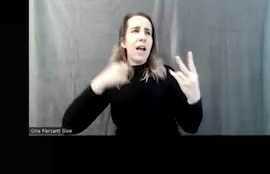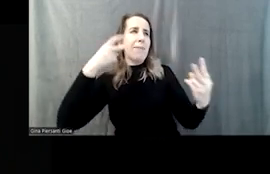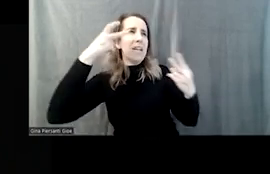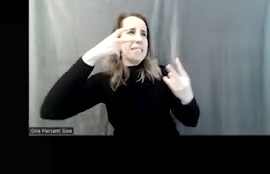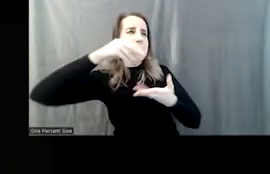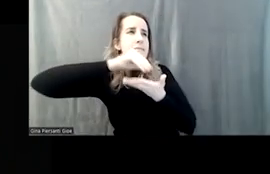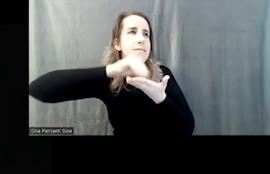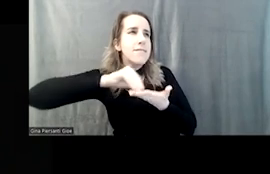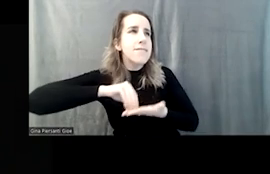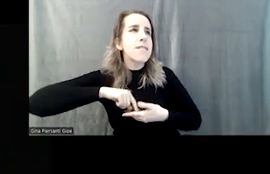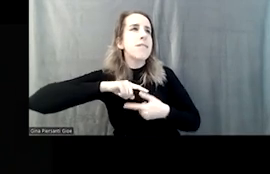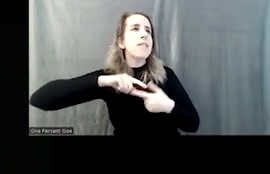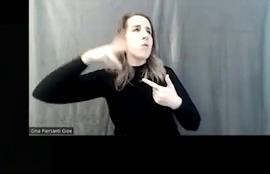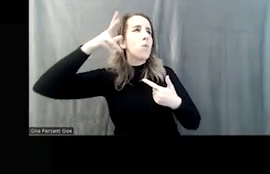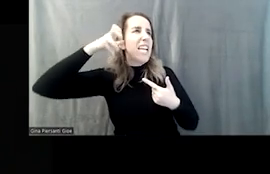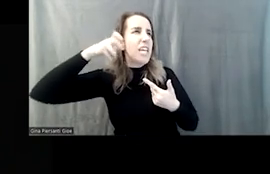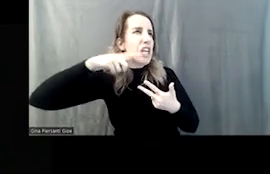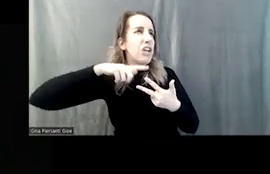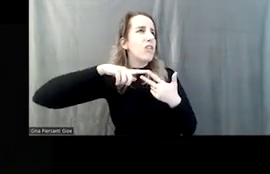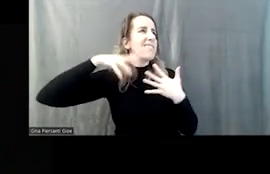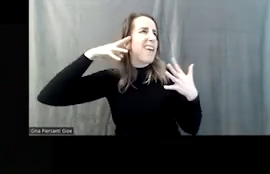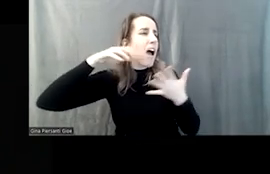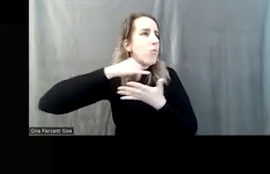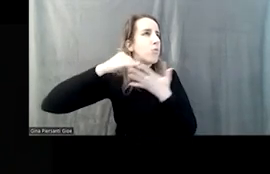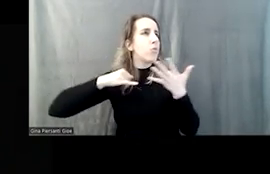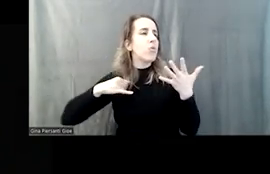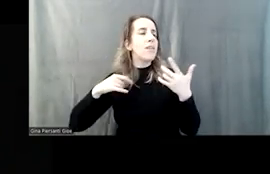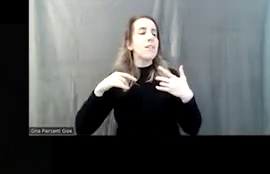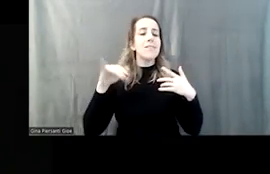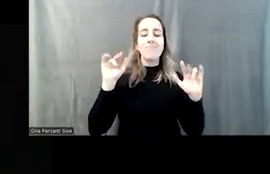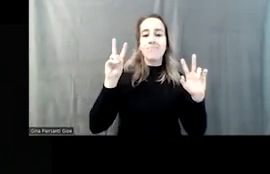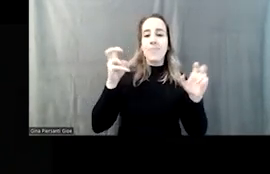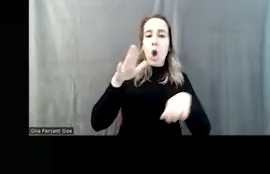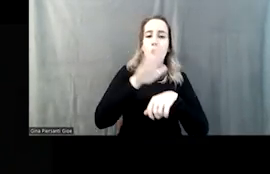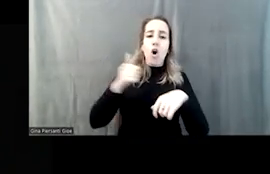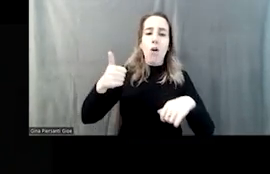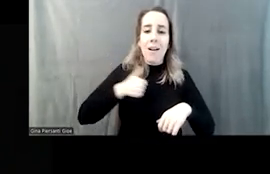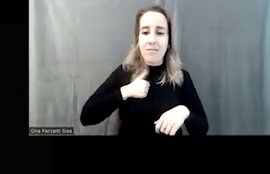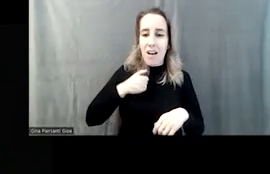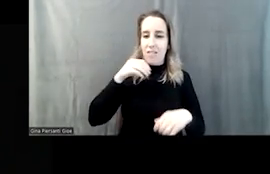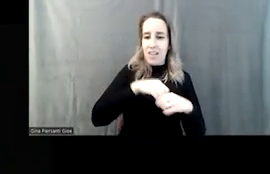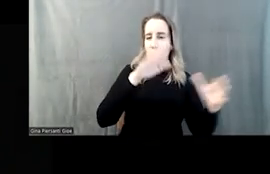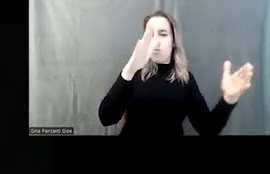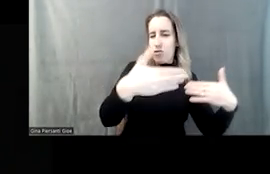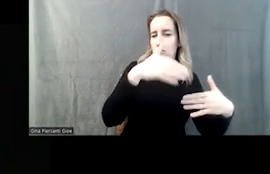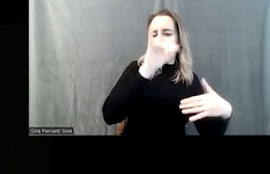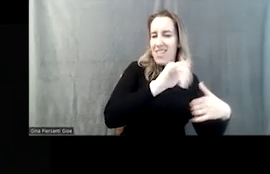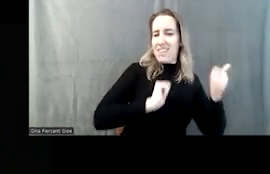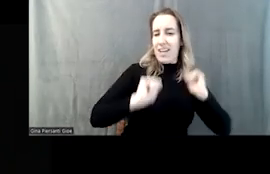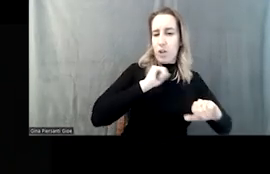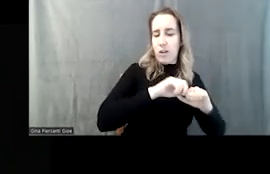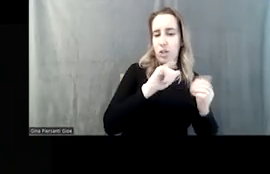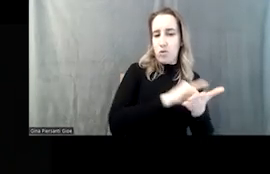all of the sounds, so that I could kind of call myself into the room or into the theater in New York. And it's also a way of kind